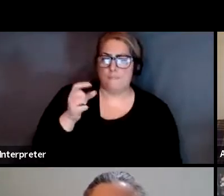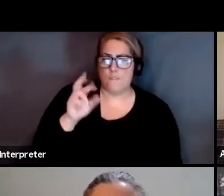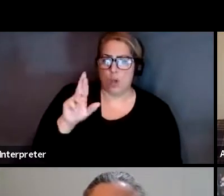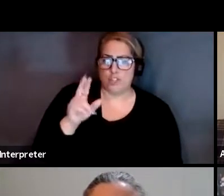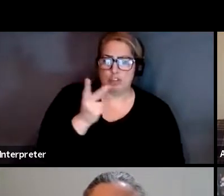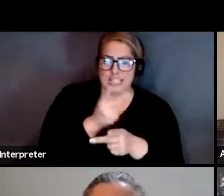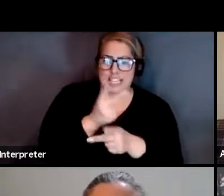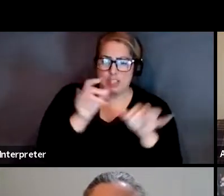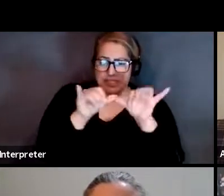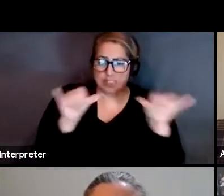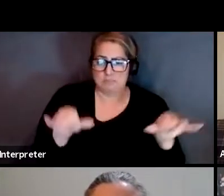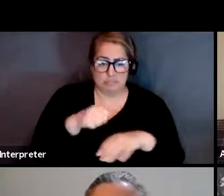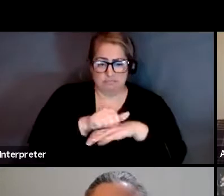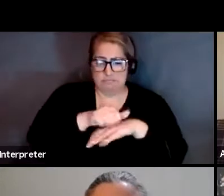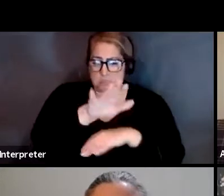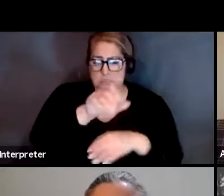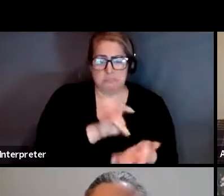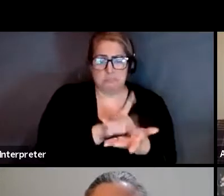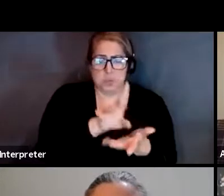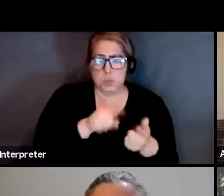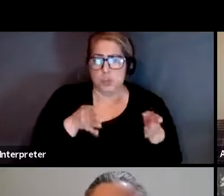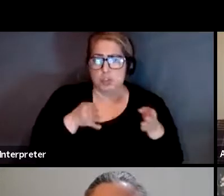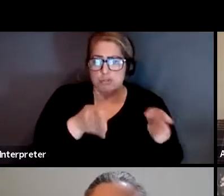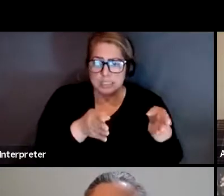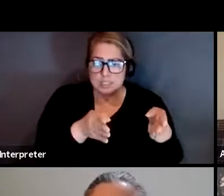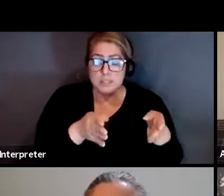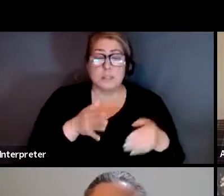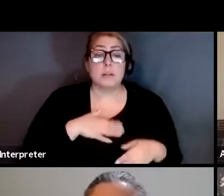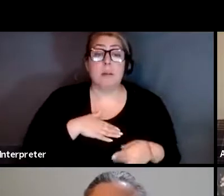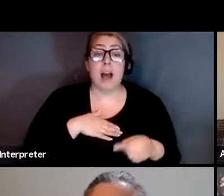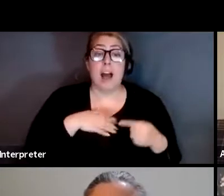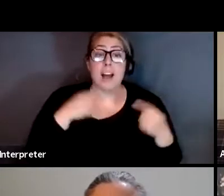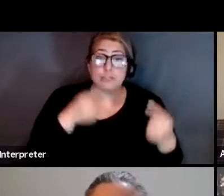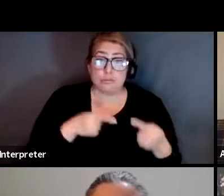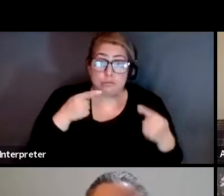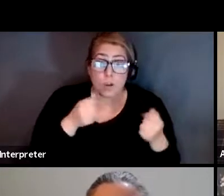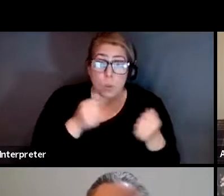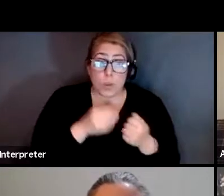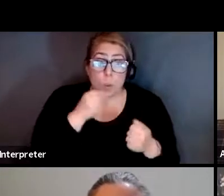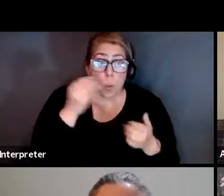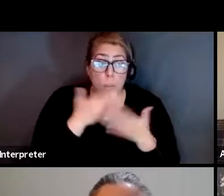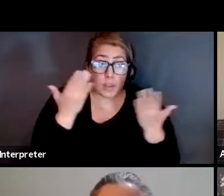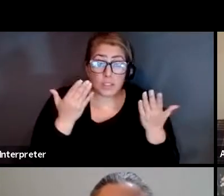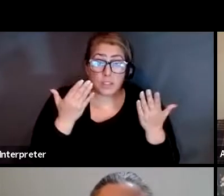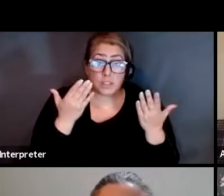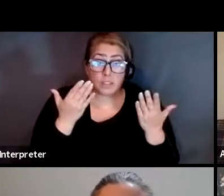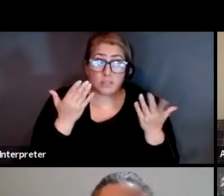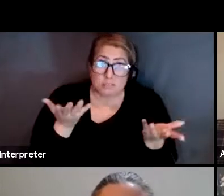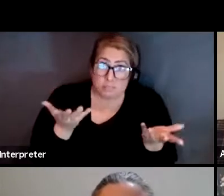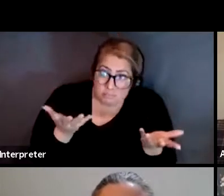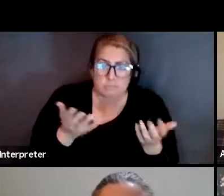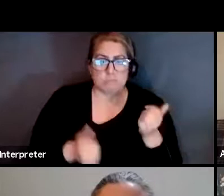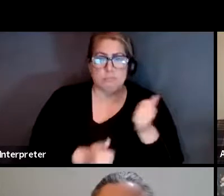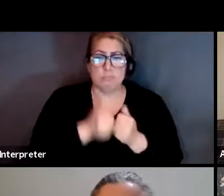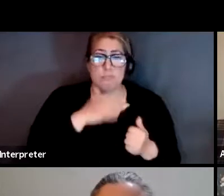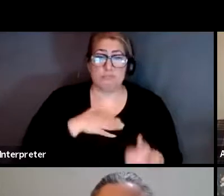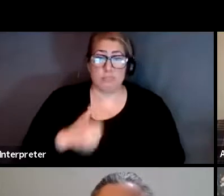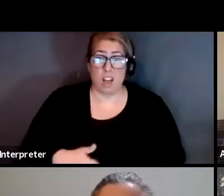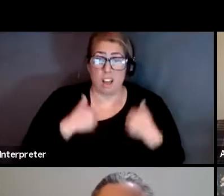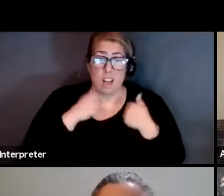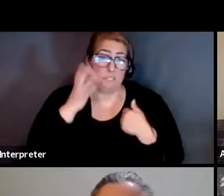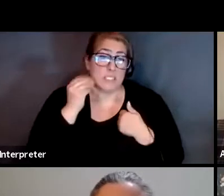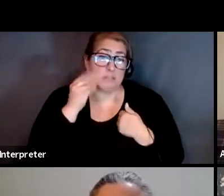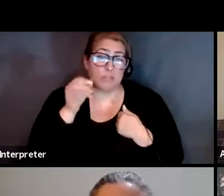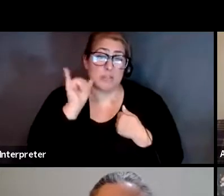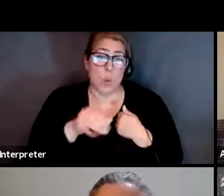system into the streets. So my struggle with homelessness have been for most of my life.